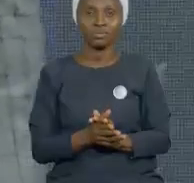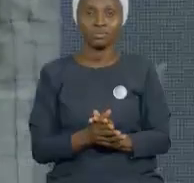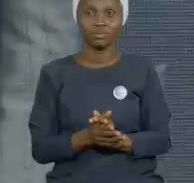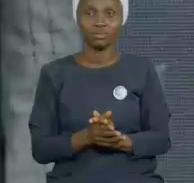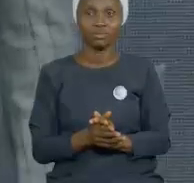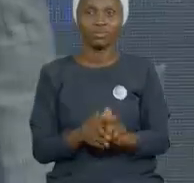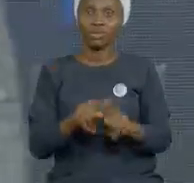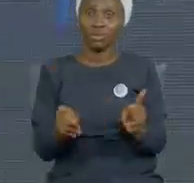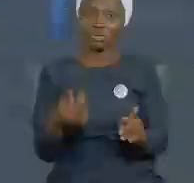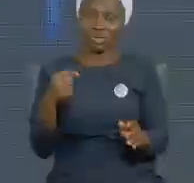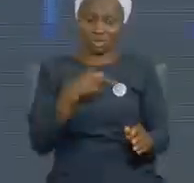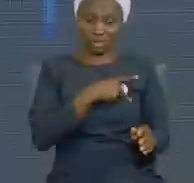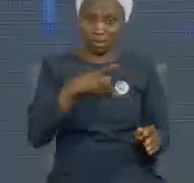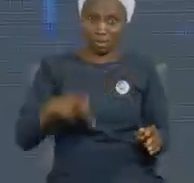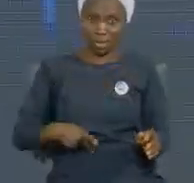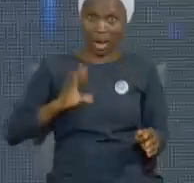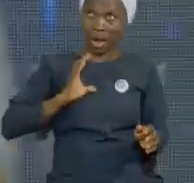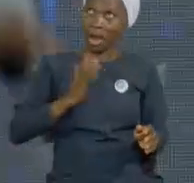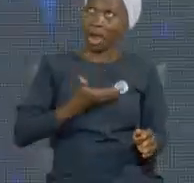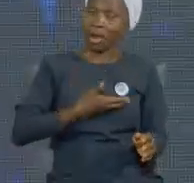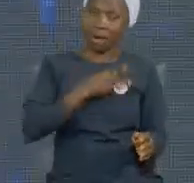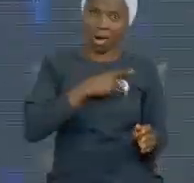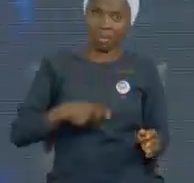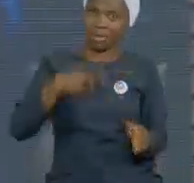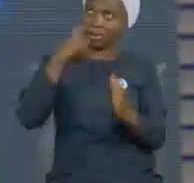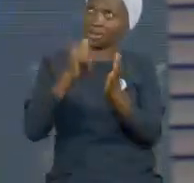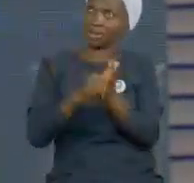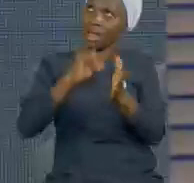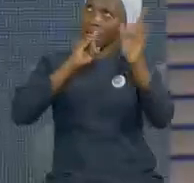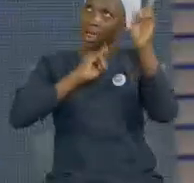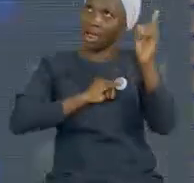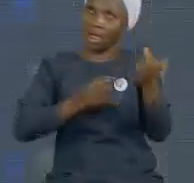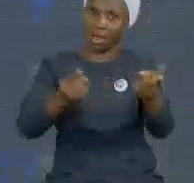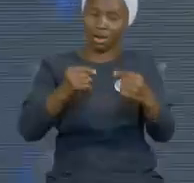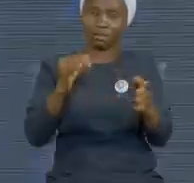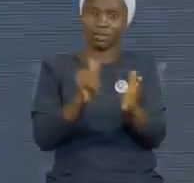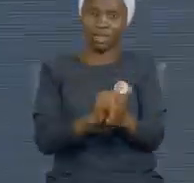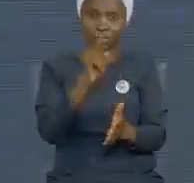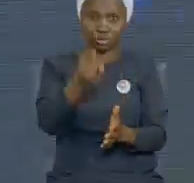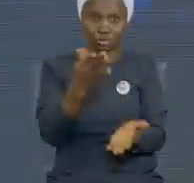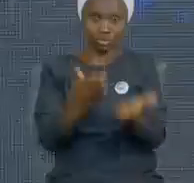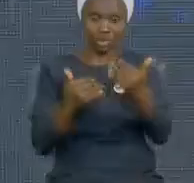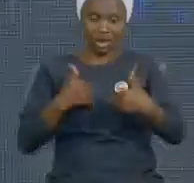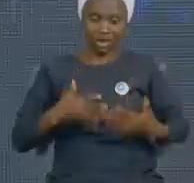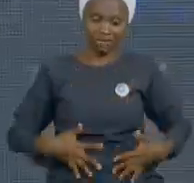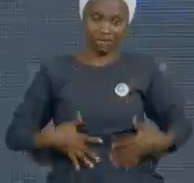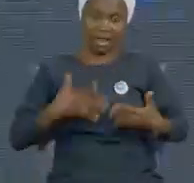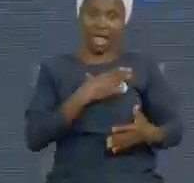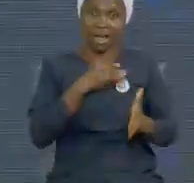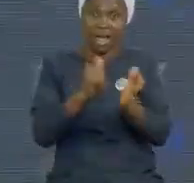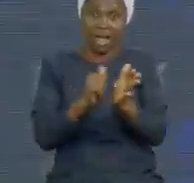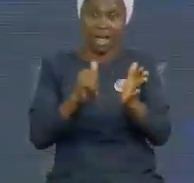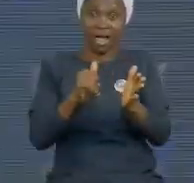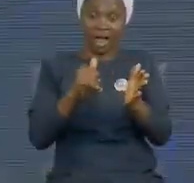But the prince, our prince, said, I am come that she might have life and have that life more